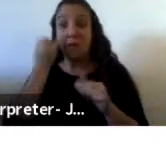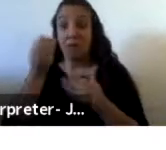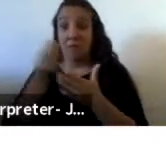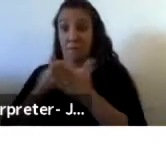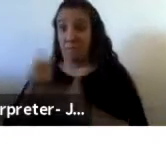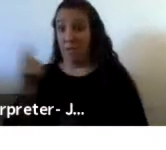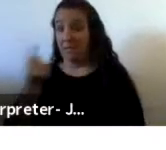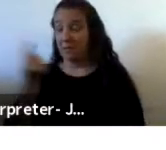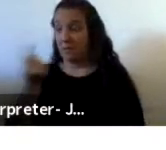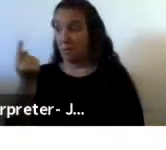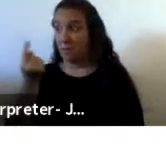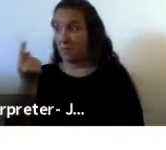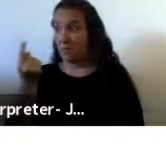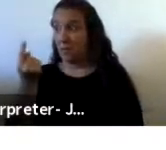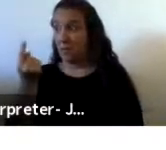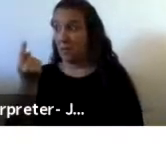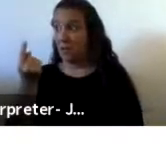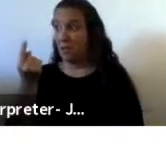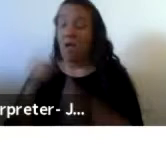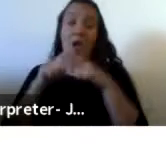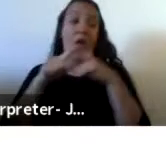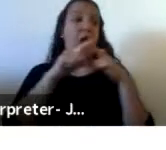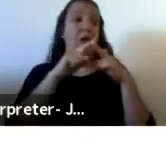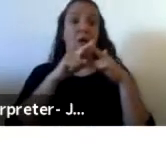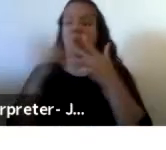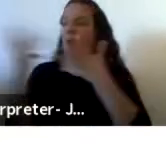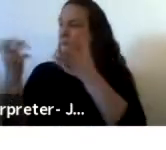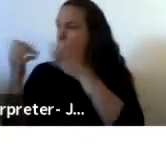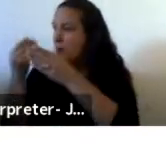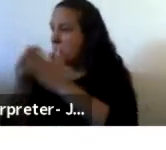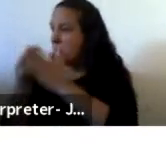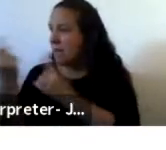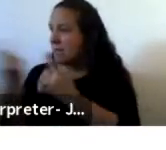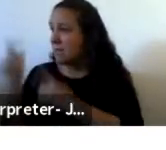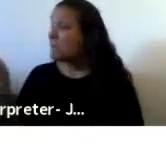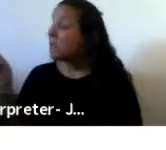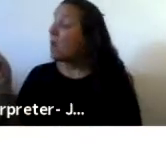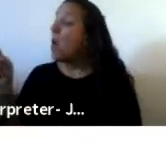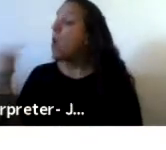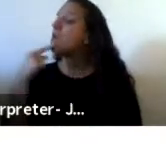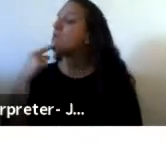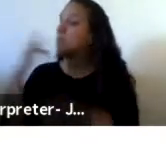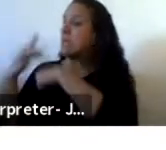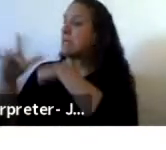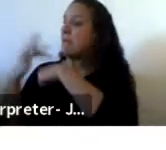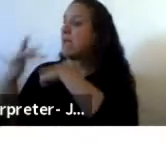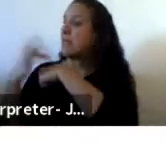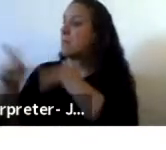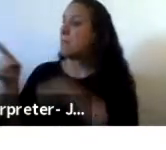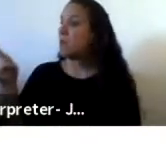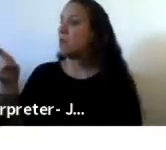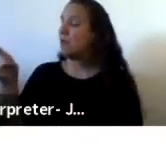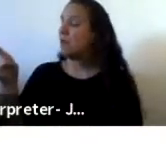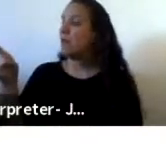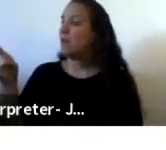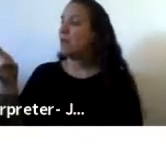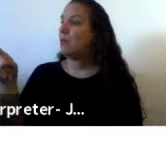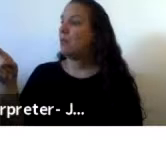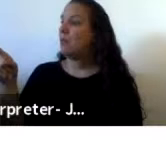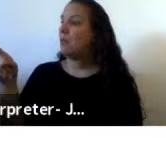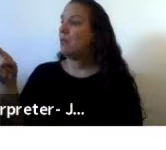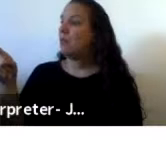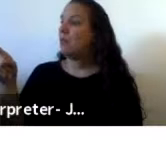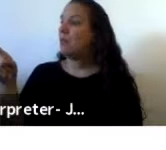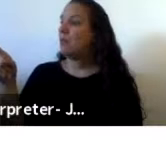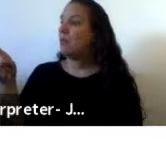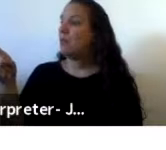something and all of a sudden I get an email or I want to buy something and it says that you have a certain quantity of that item, and now